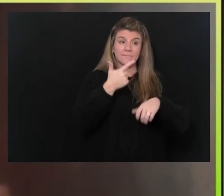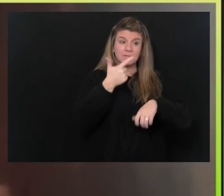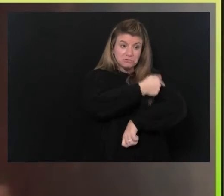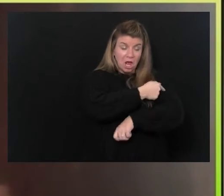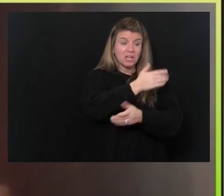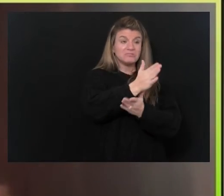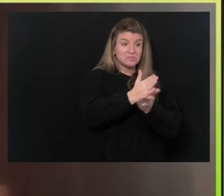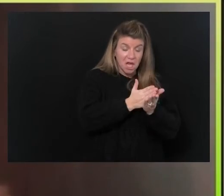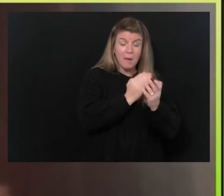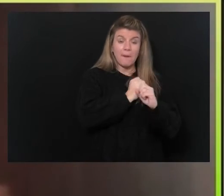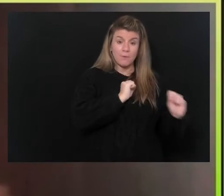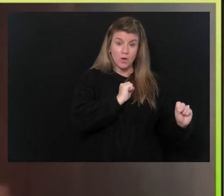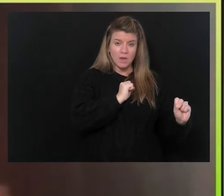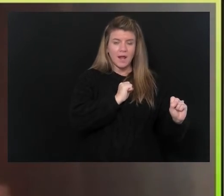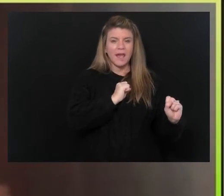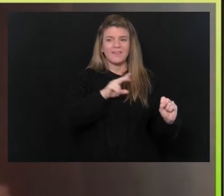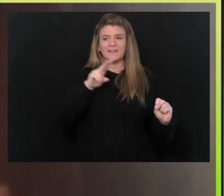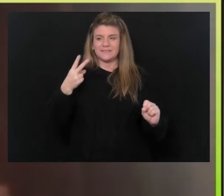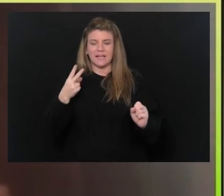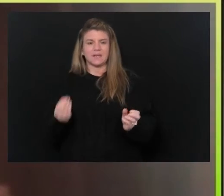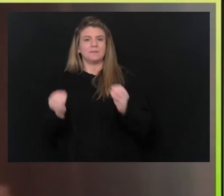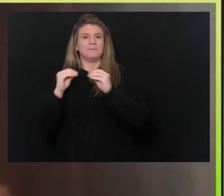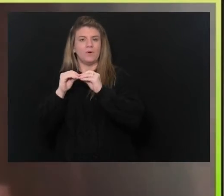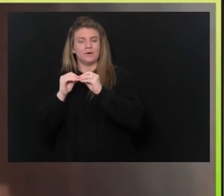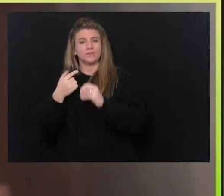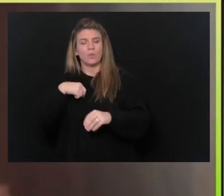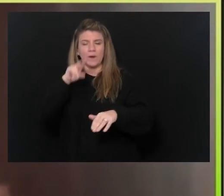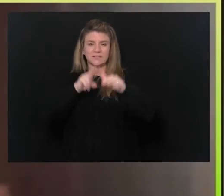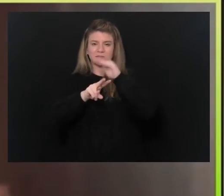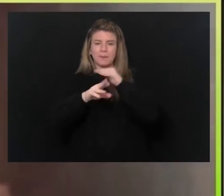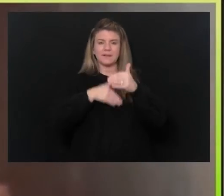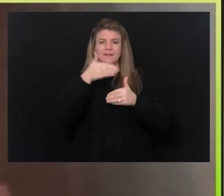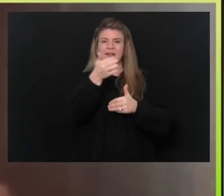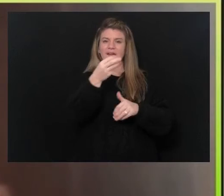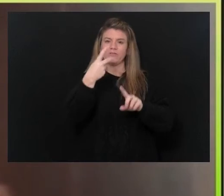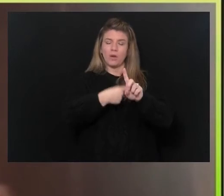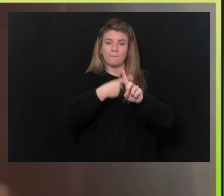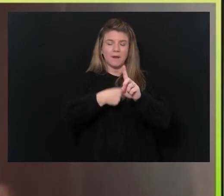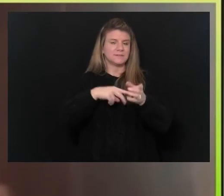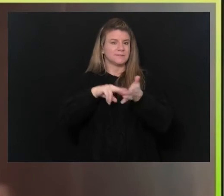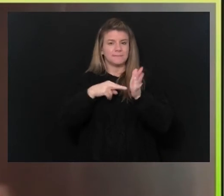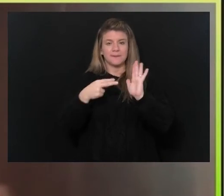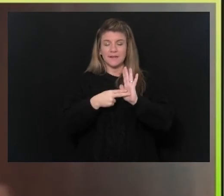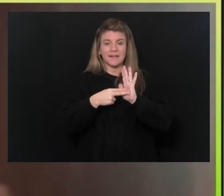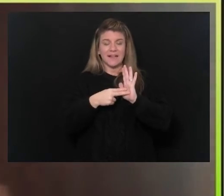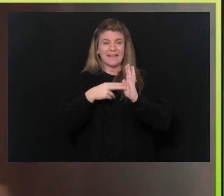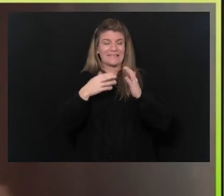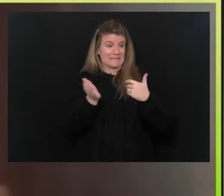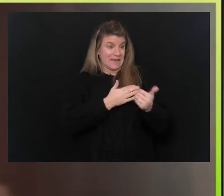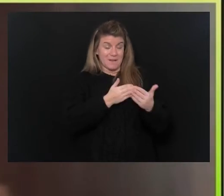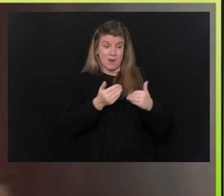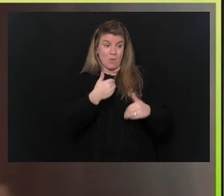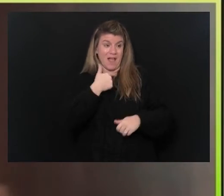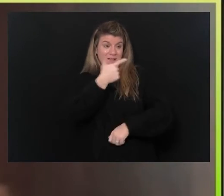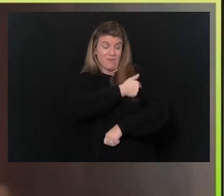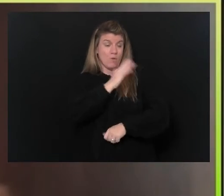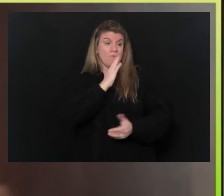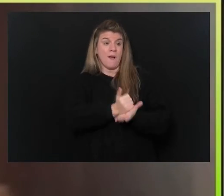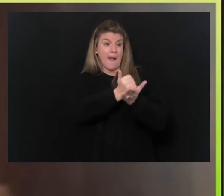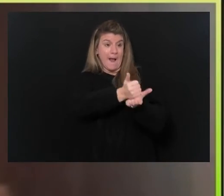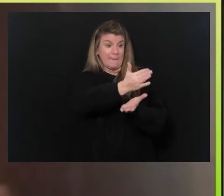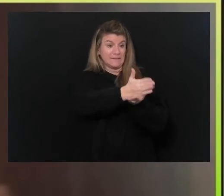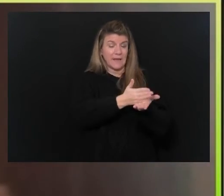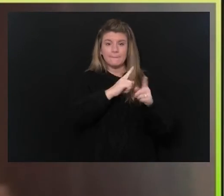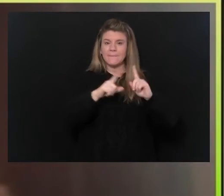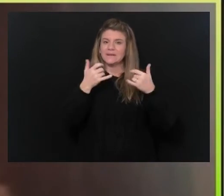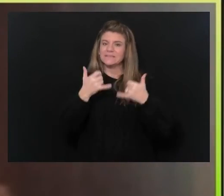So we anticipate the next couple months is going to be a time that, despite our immunization, which should help some, is a time that